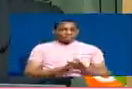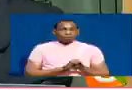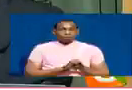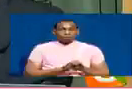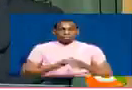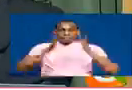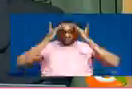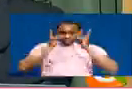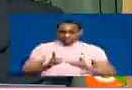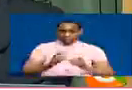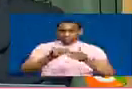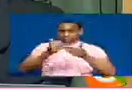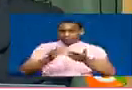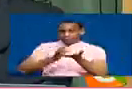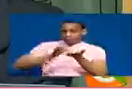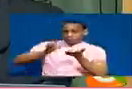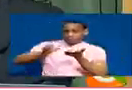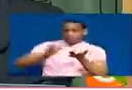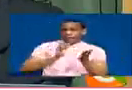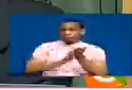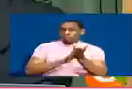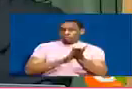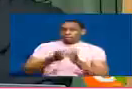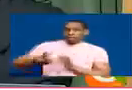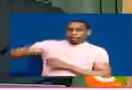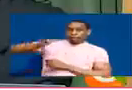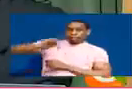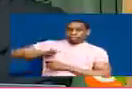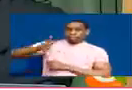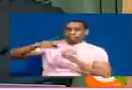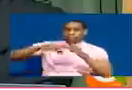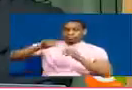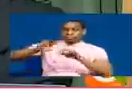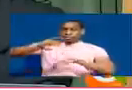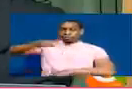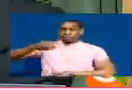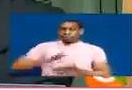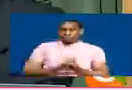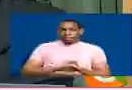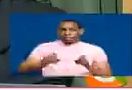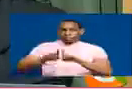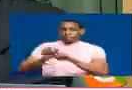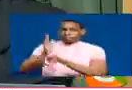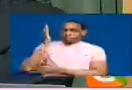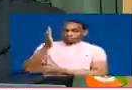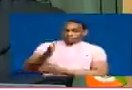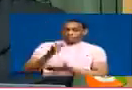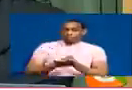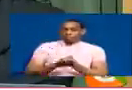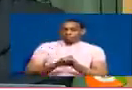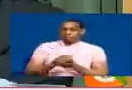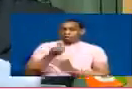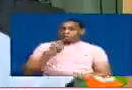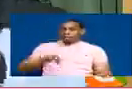to predetermine the allocation of the proposed additional 70 constituencies and to direct the